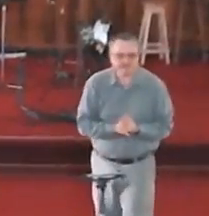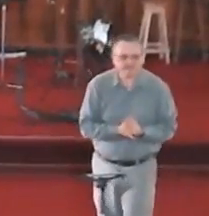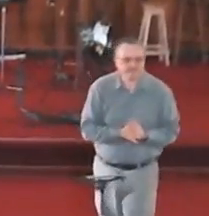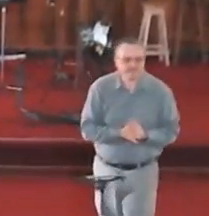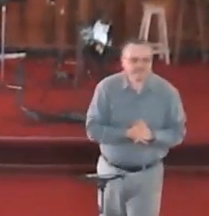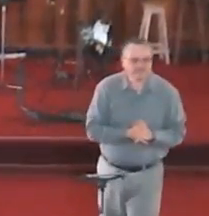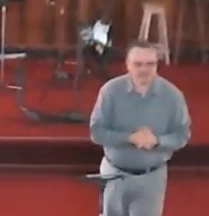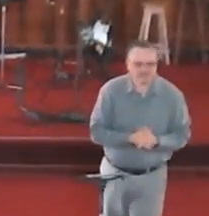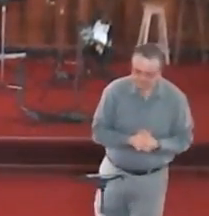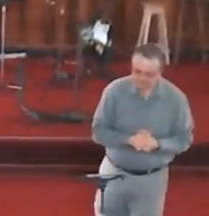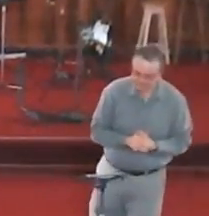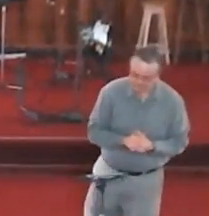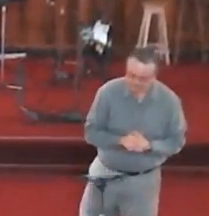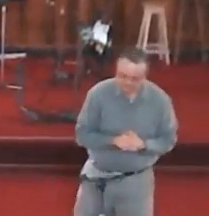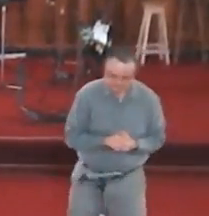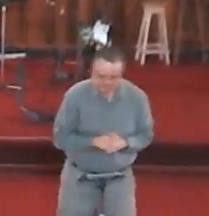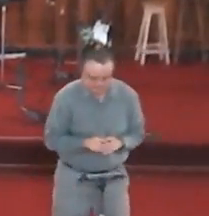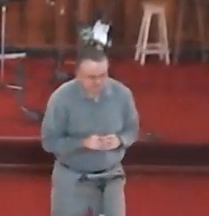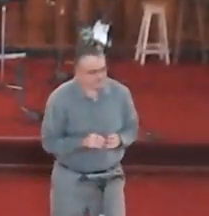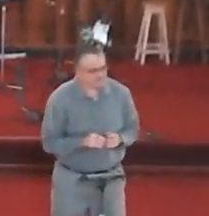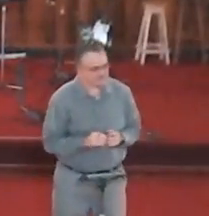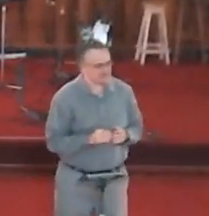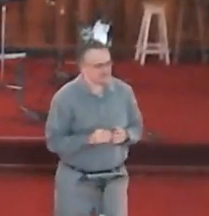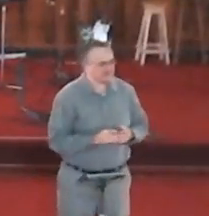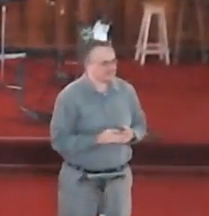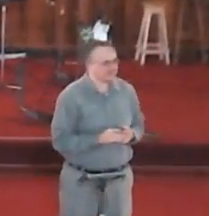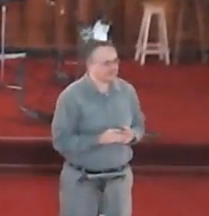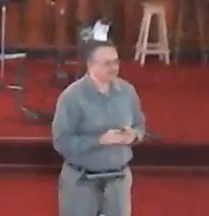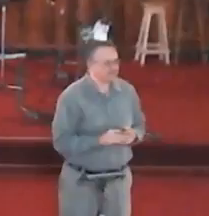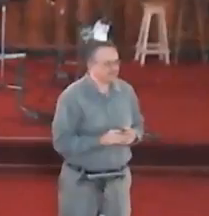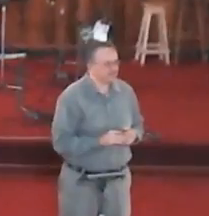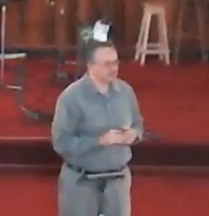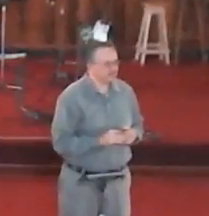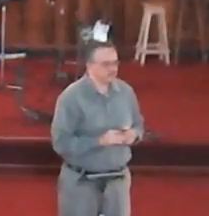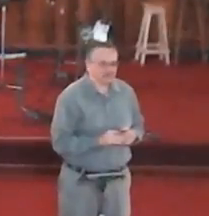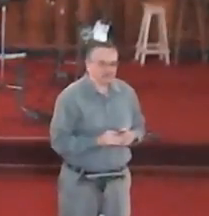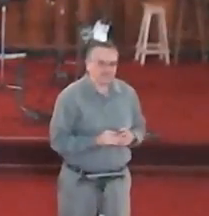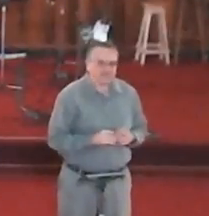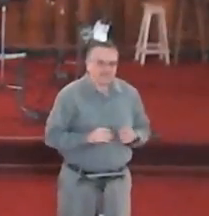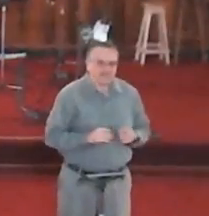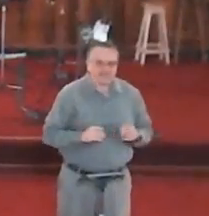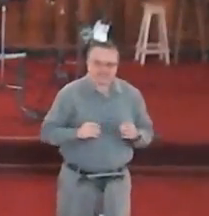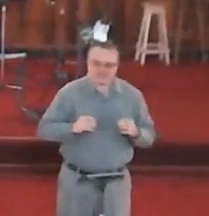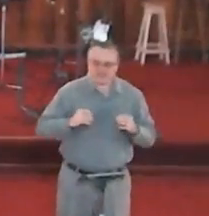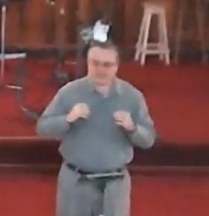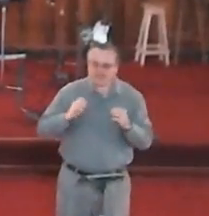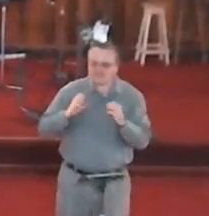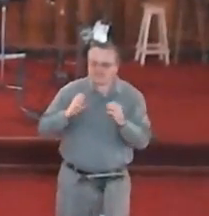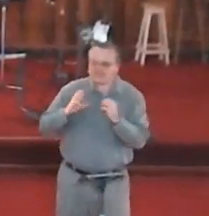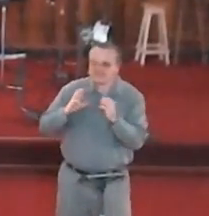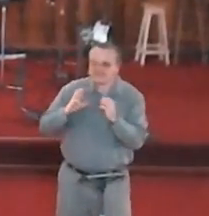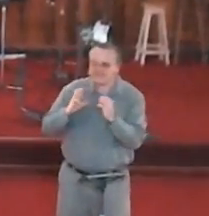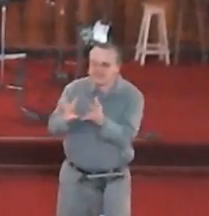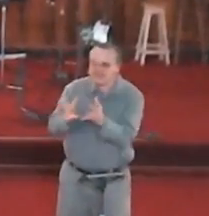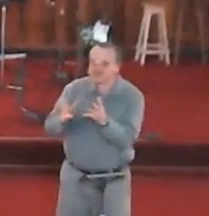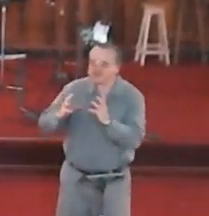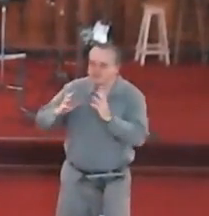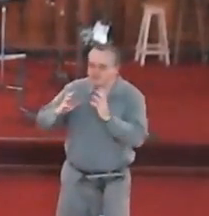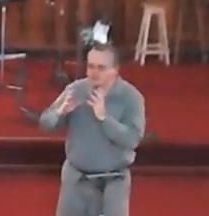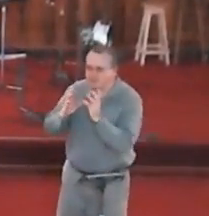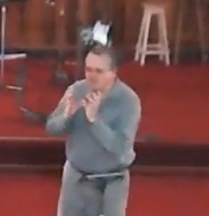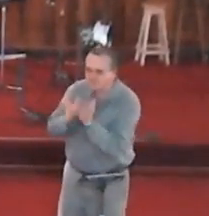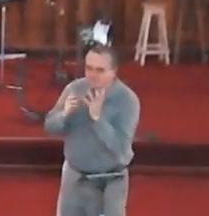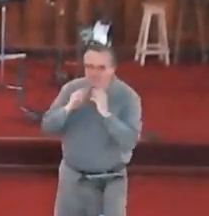see that this man, Joseph, had a nickname that the apostles had given him, the son of encouragement, Barnabas. Y este término